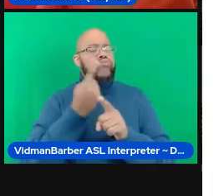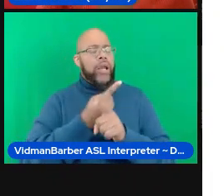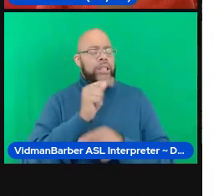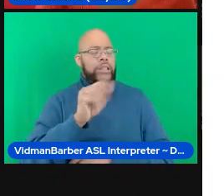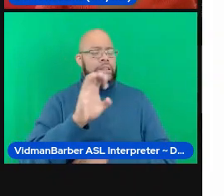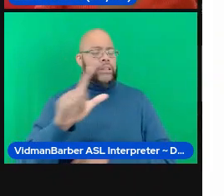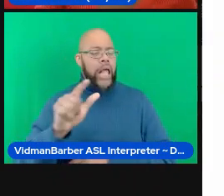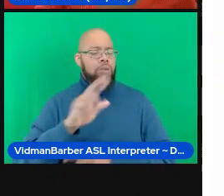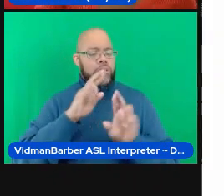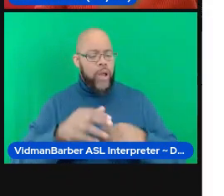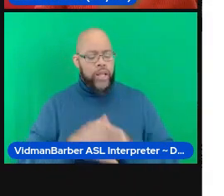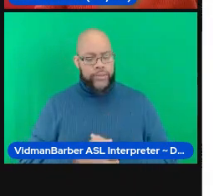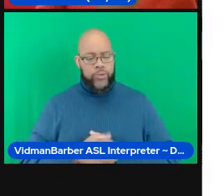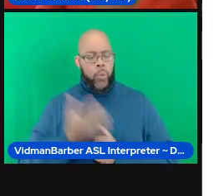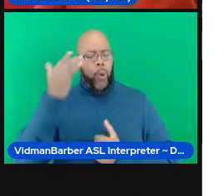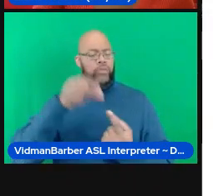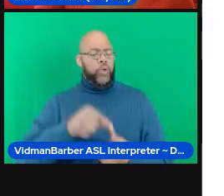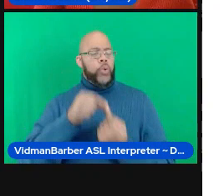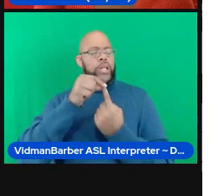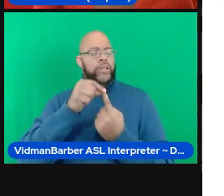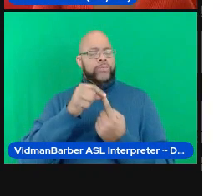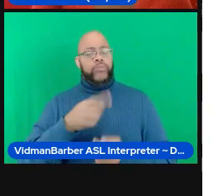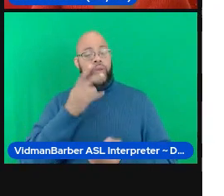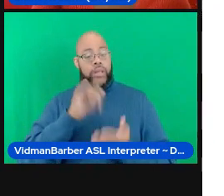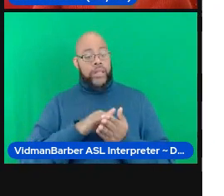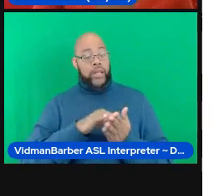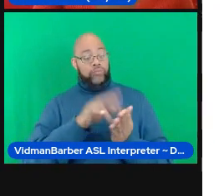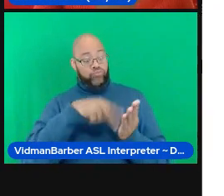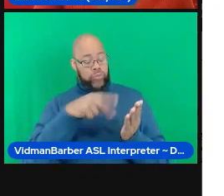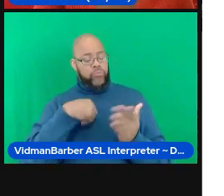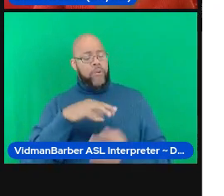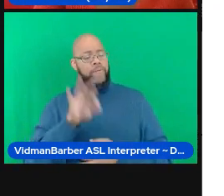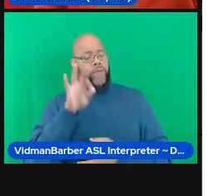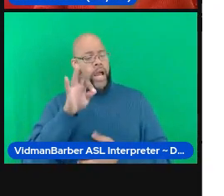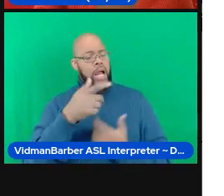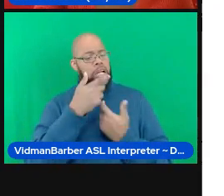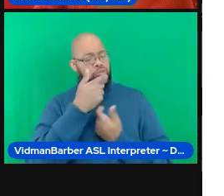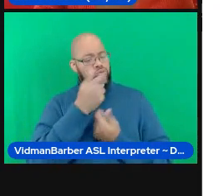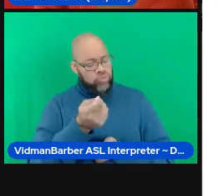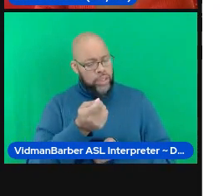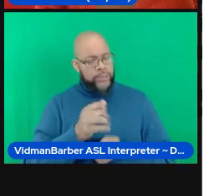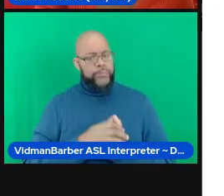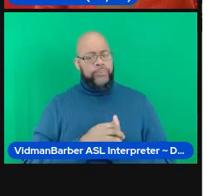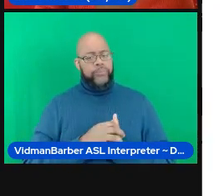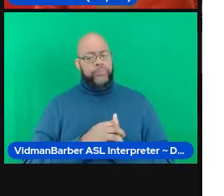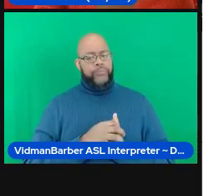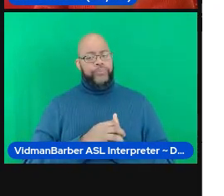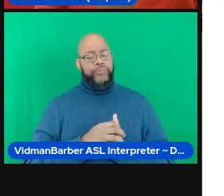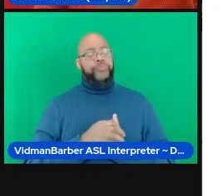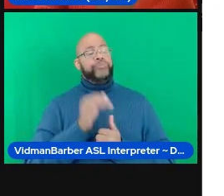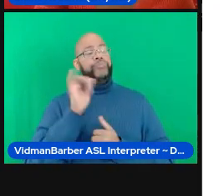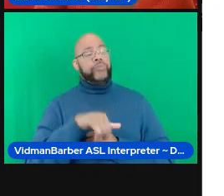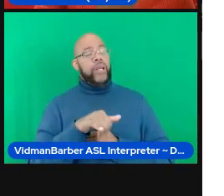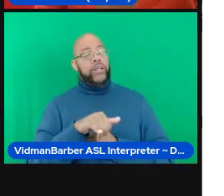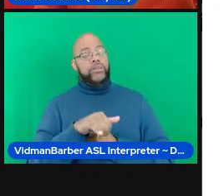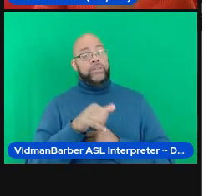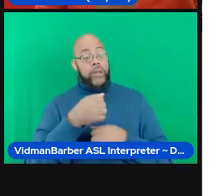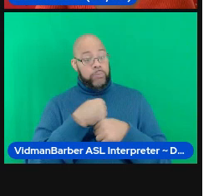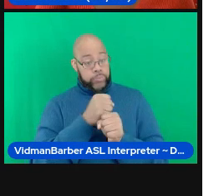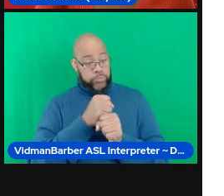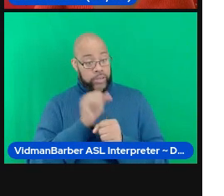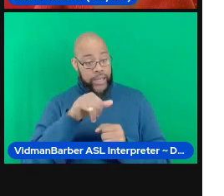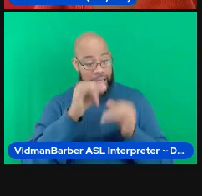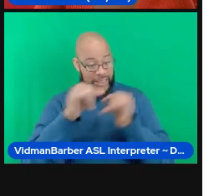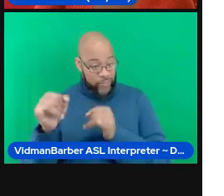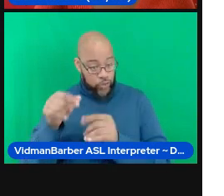response? So we look in the literature. Something that we found very interesting is that although genetically predisposed individuals